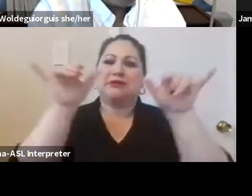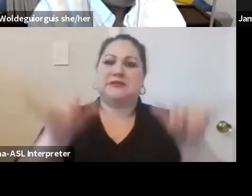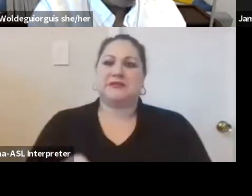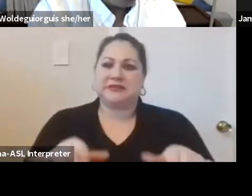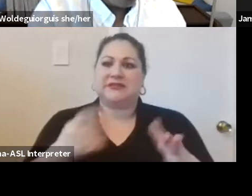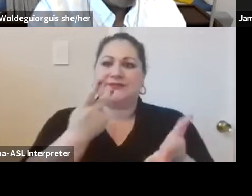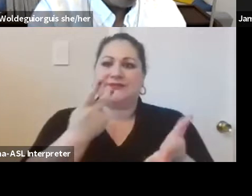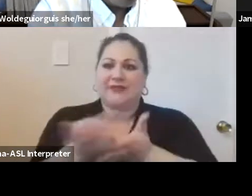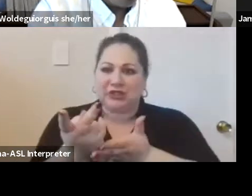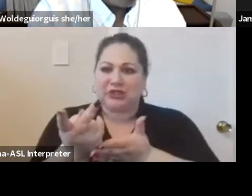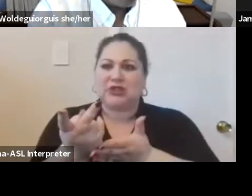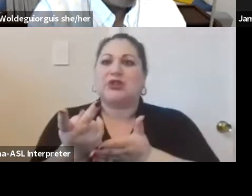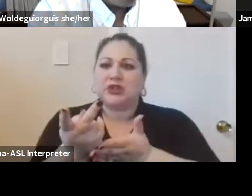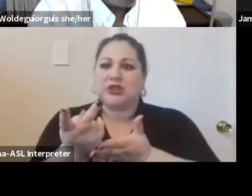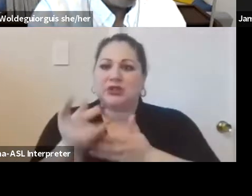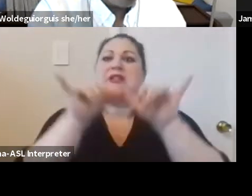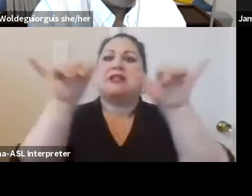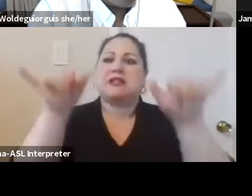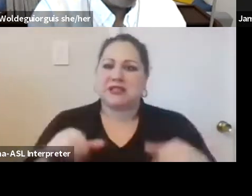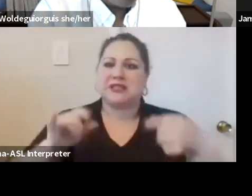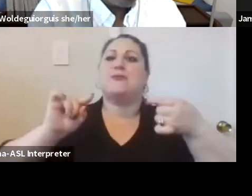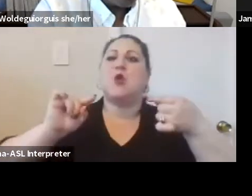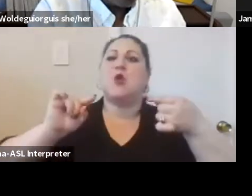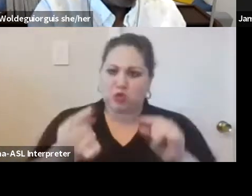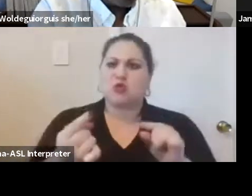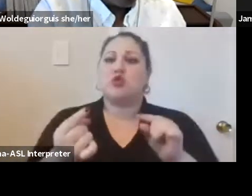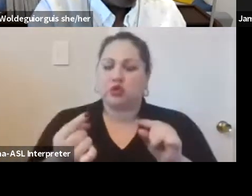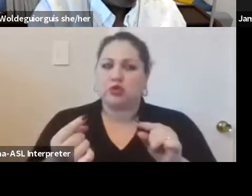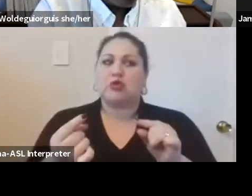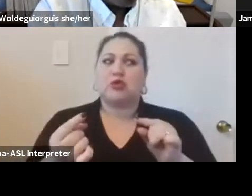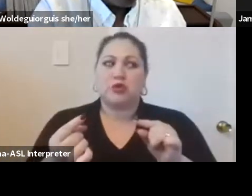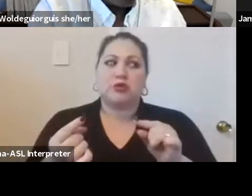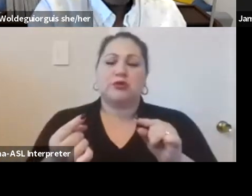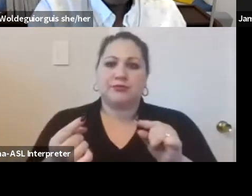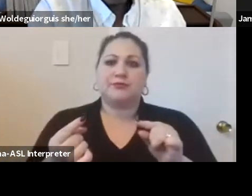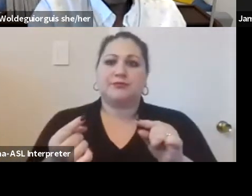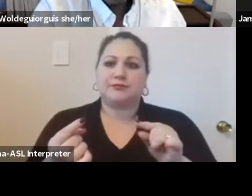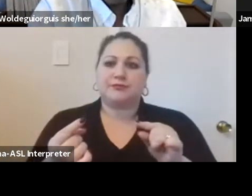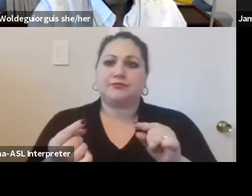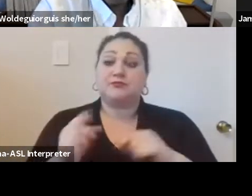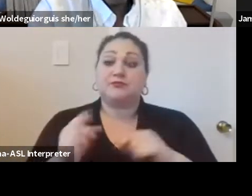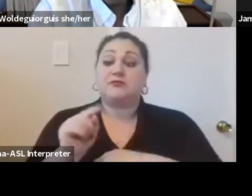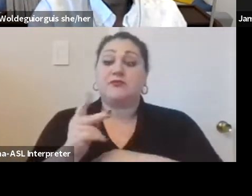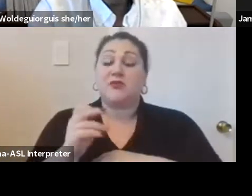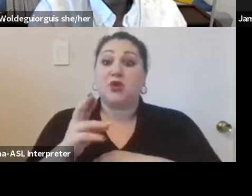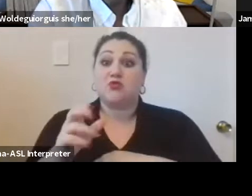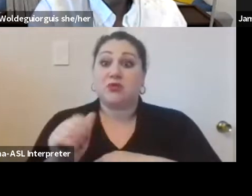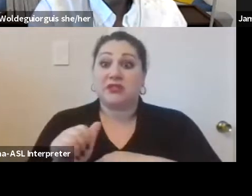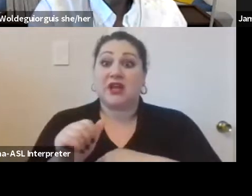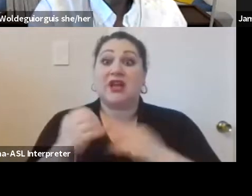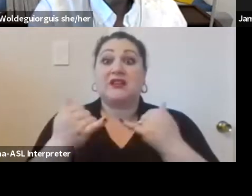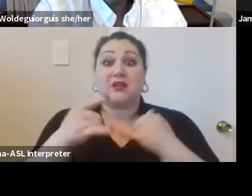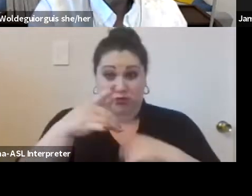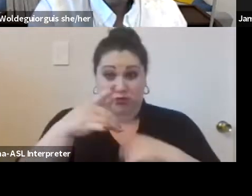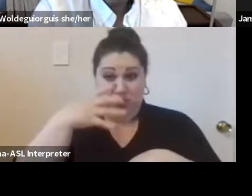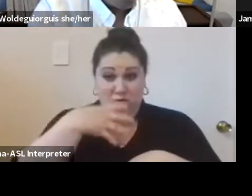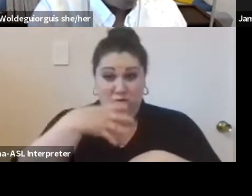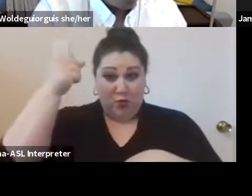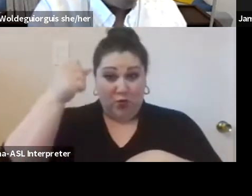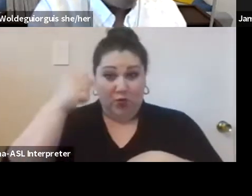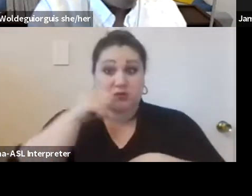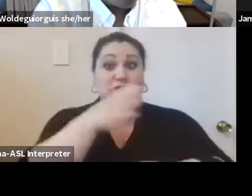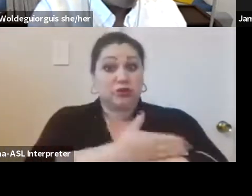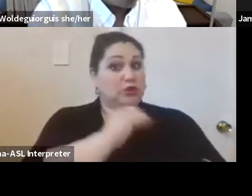harm. Teresa, as I understand it, your oldest daughter is currently not in the home. What is some